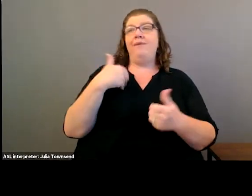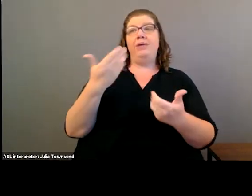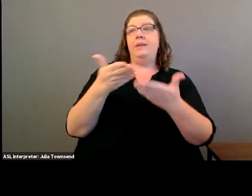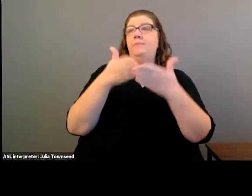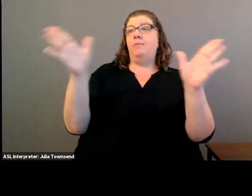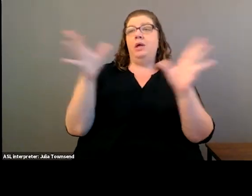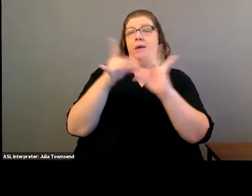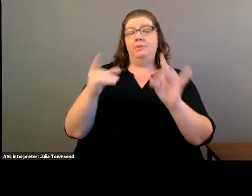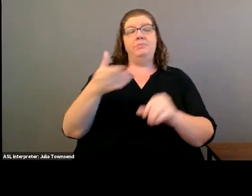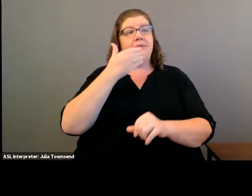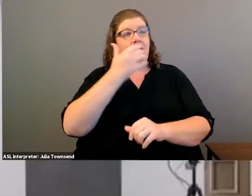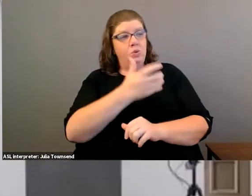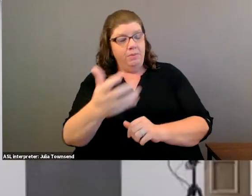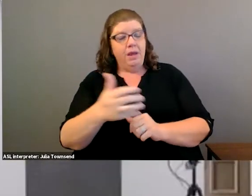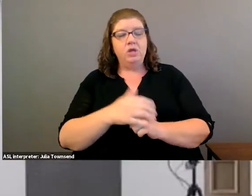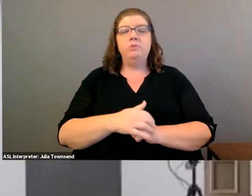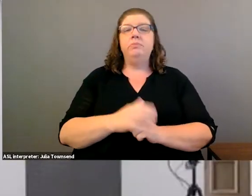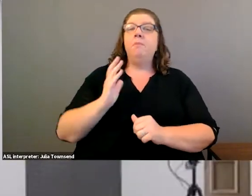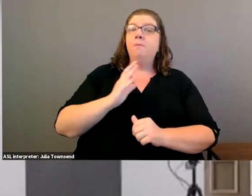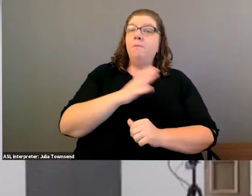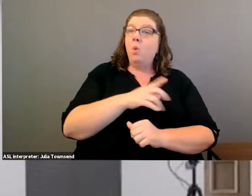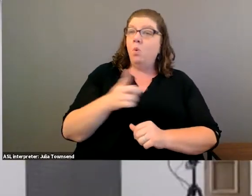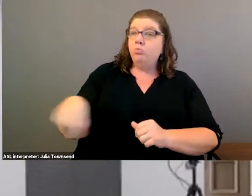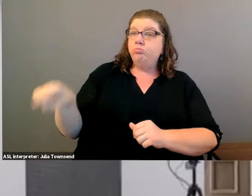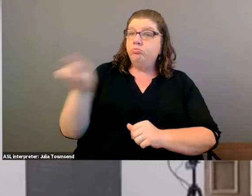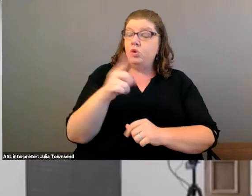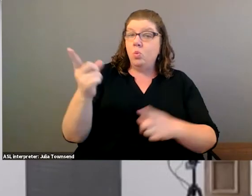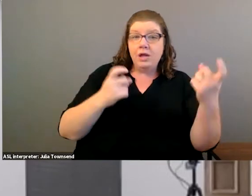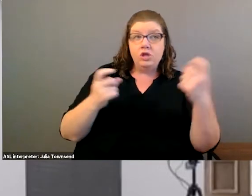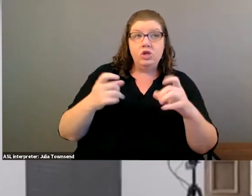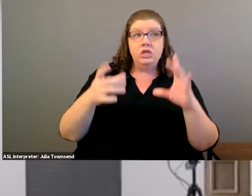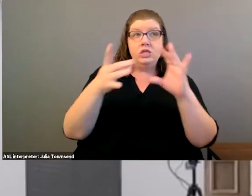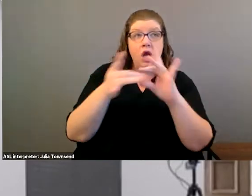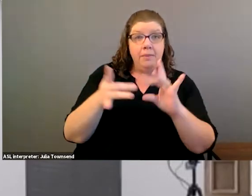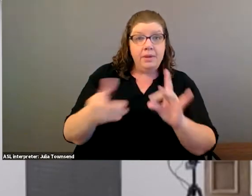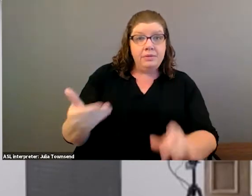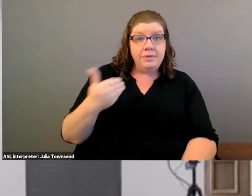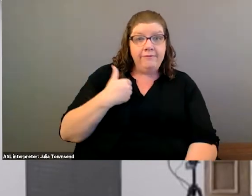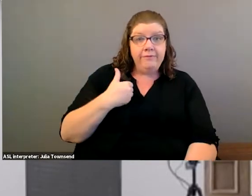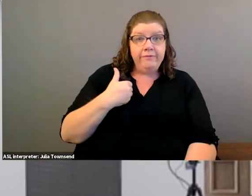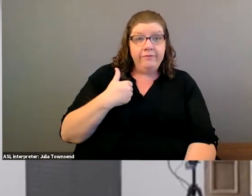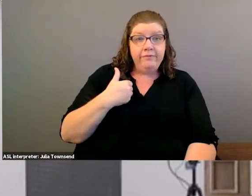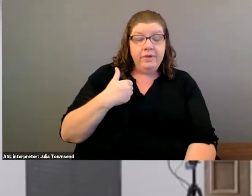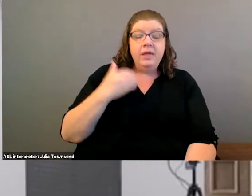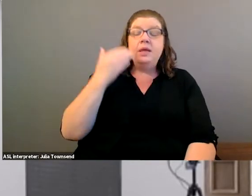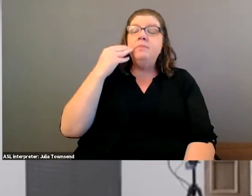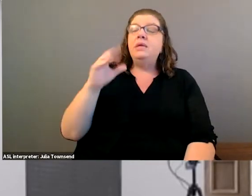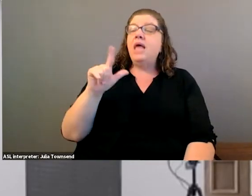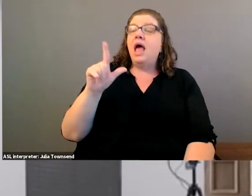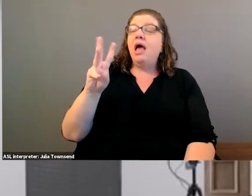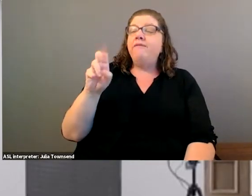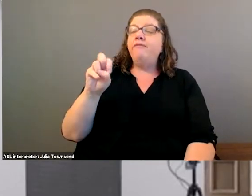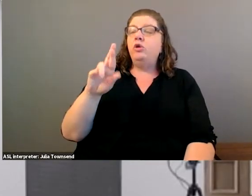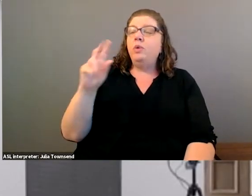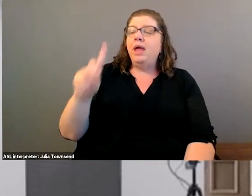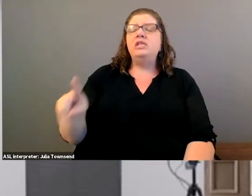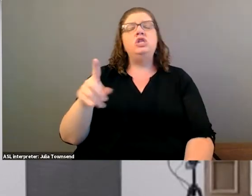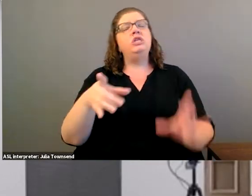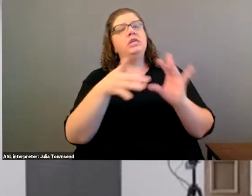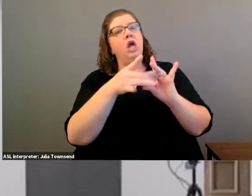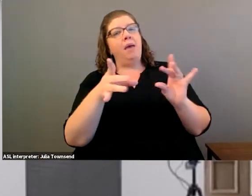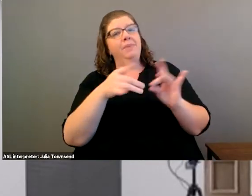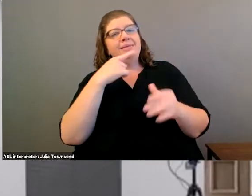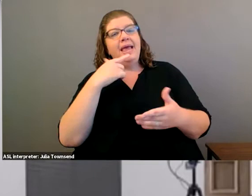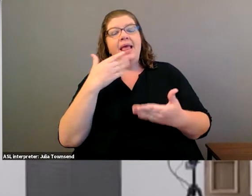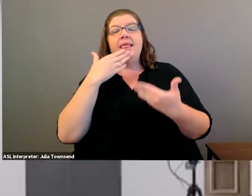Thank you so much. Board members, are there any comments or questions? Ms. Alvarez, please. Just a comment. I want to say thank